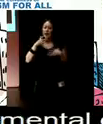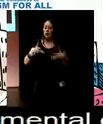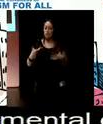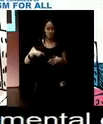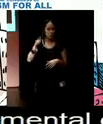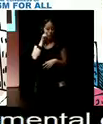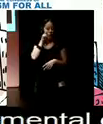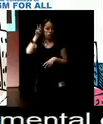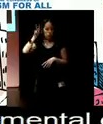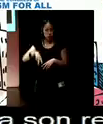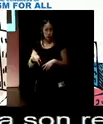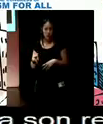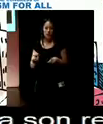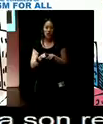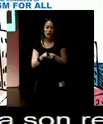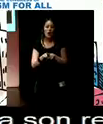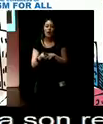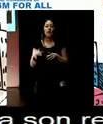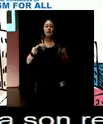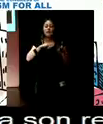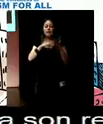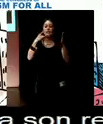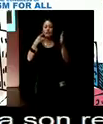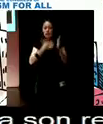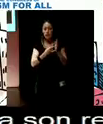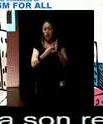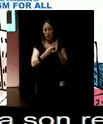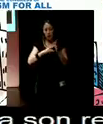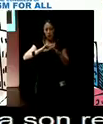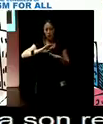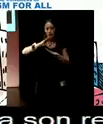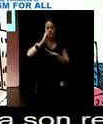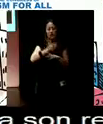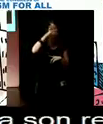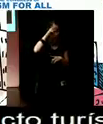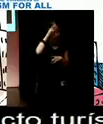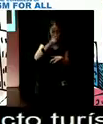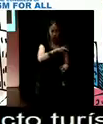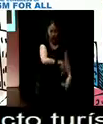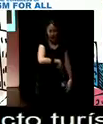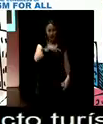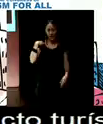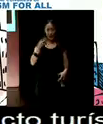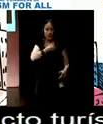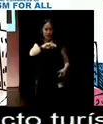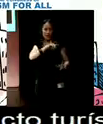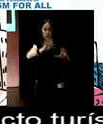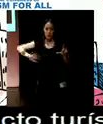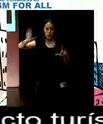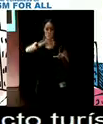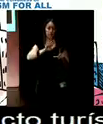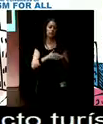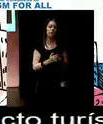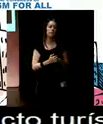are really recognized not only as a tourist product, but also as a system to implement culture in